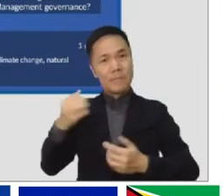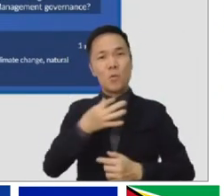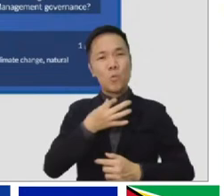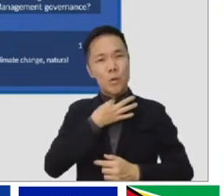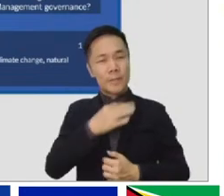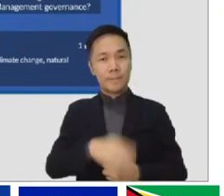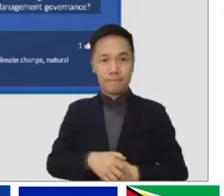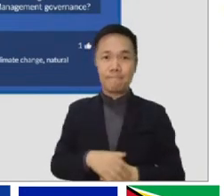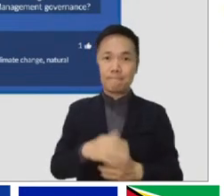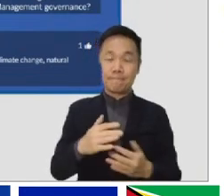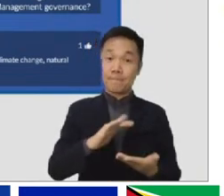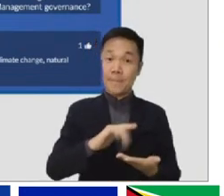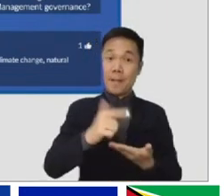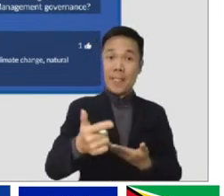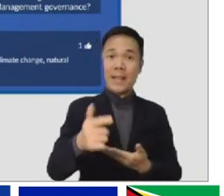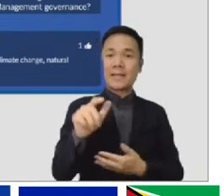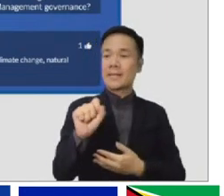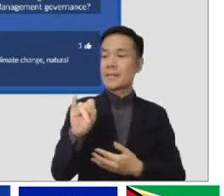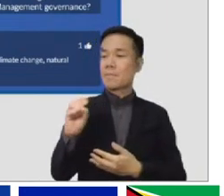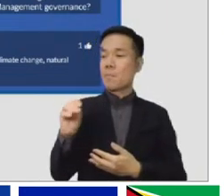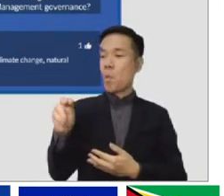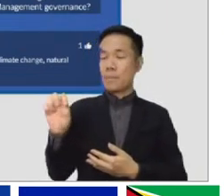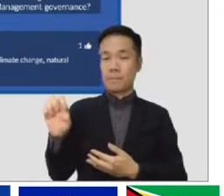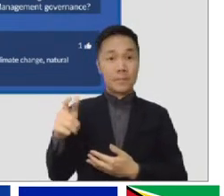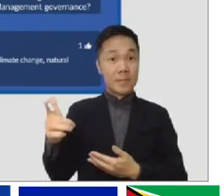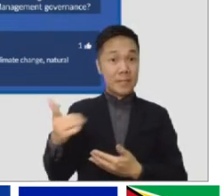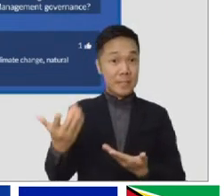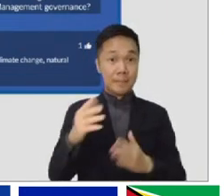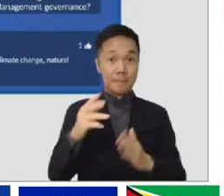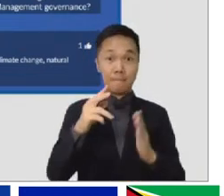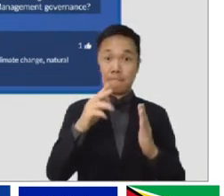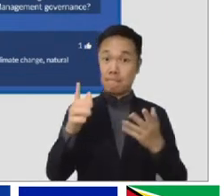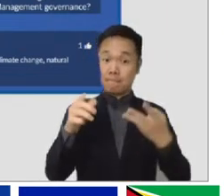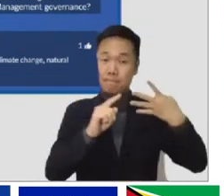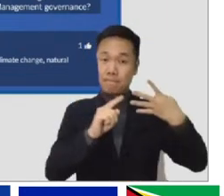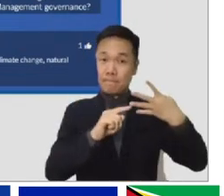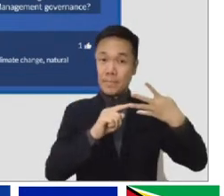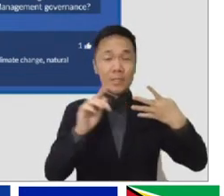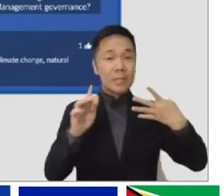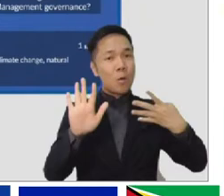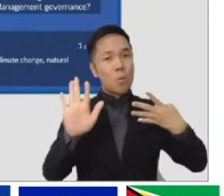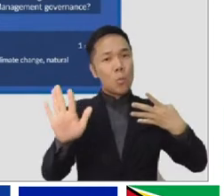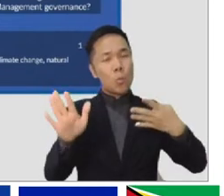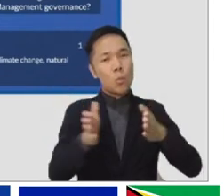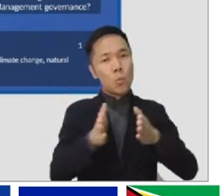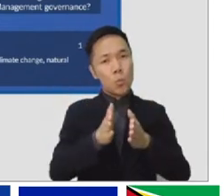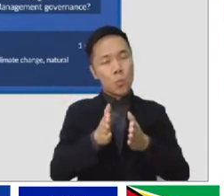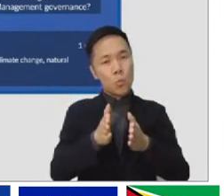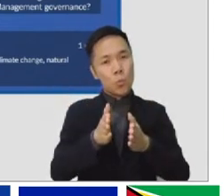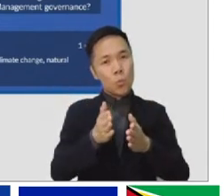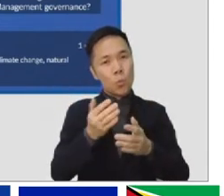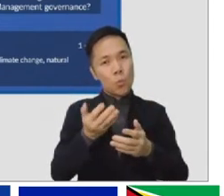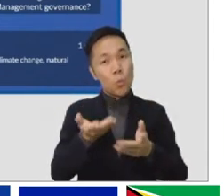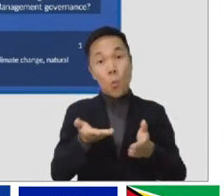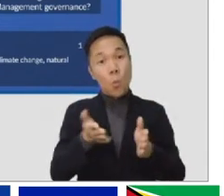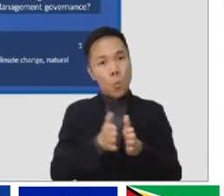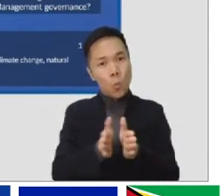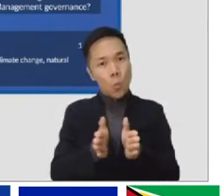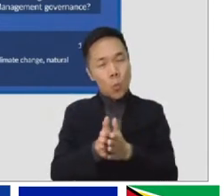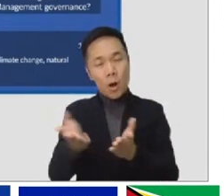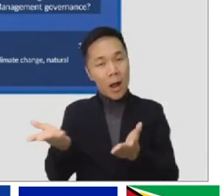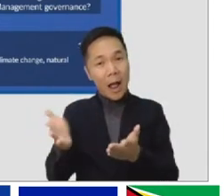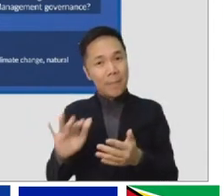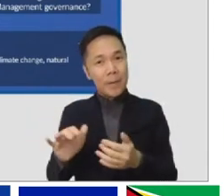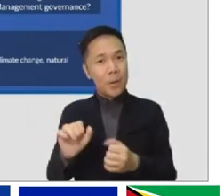And I'll do this in English. What measures have been identified from the experience of the countries